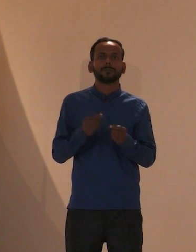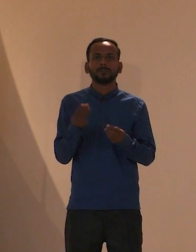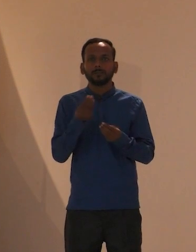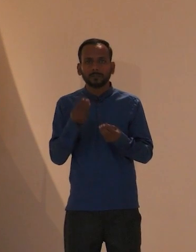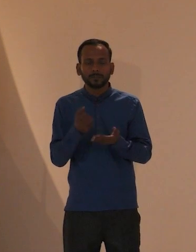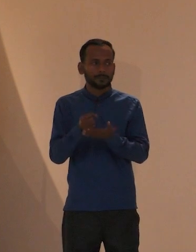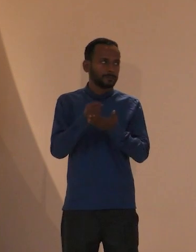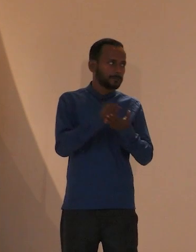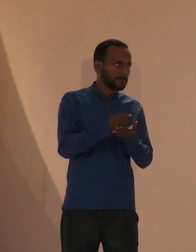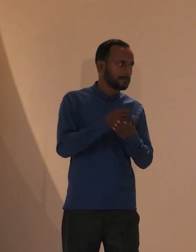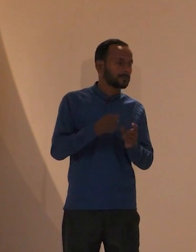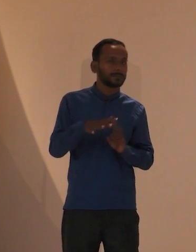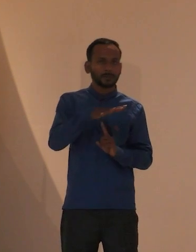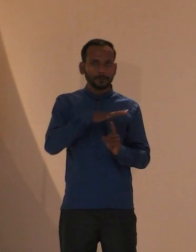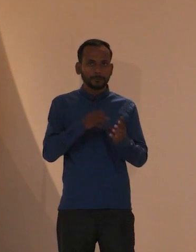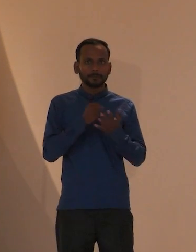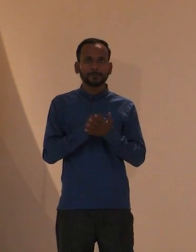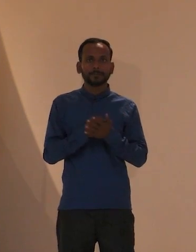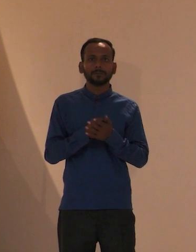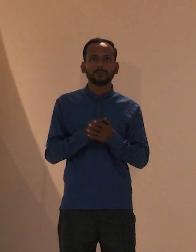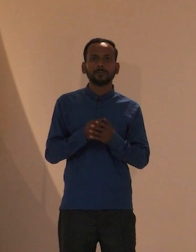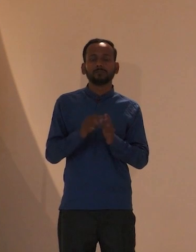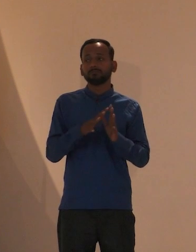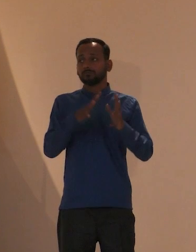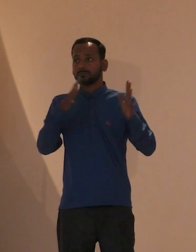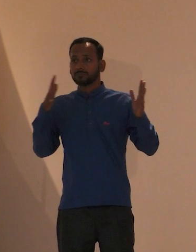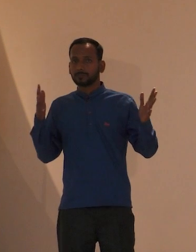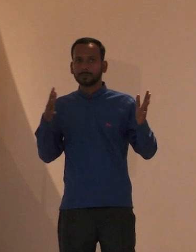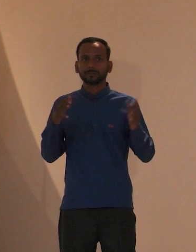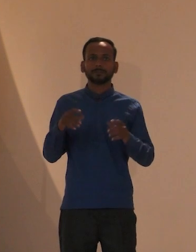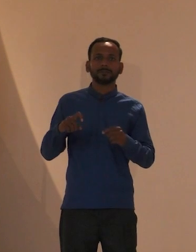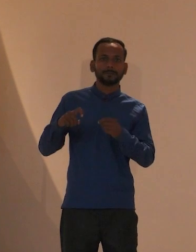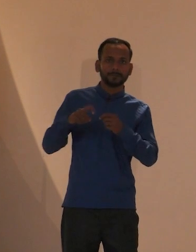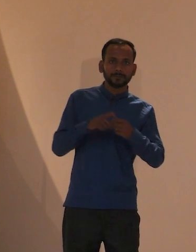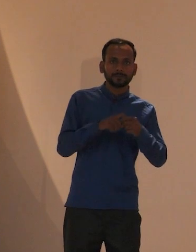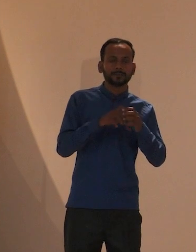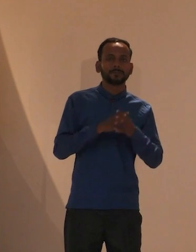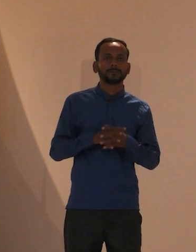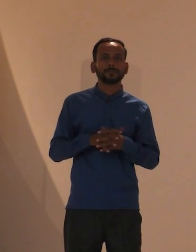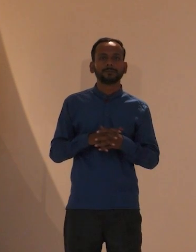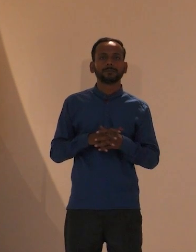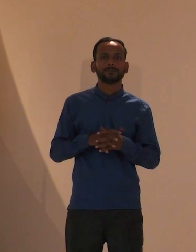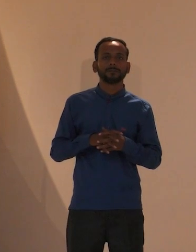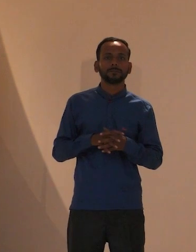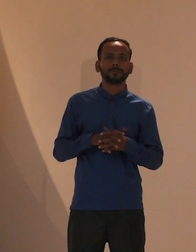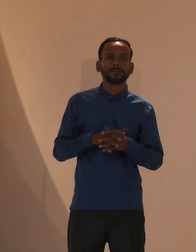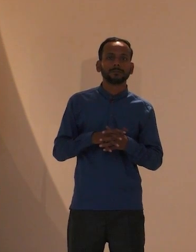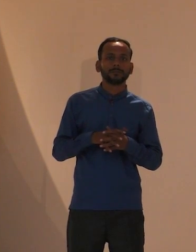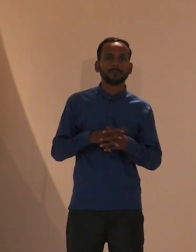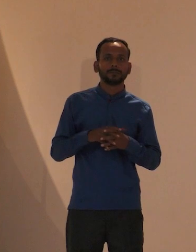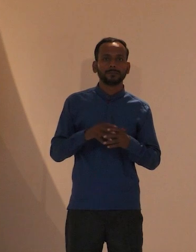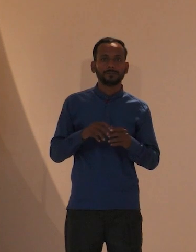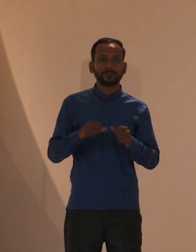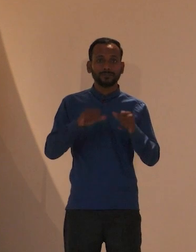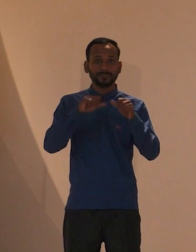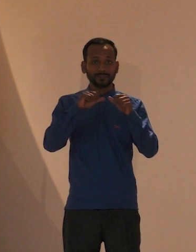called the Holy Hill lies this massive convent. You can see the flying buttresses. Asia's first convent